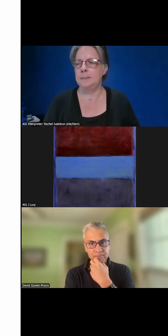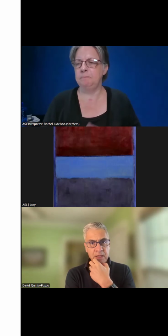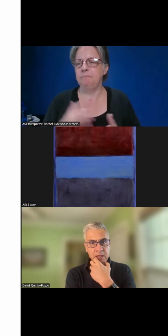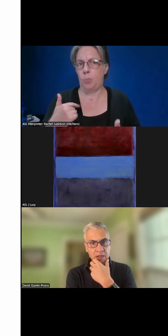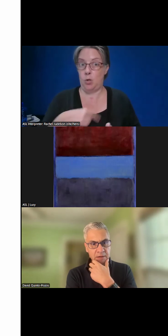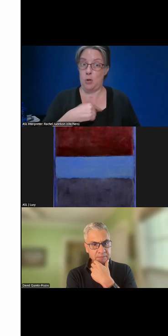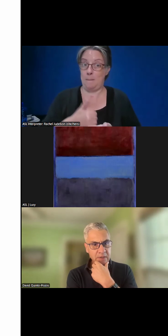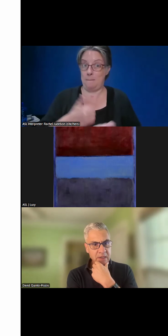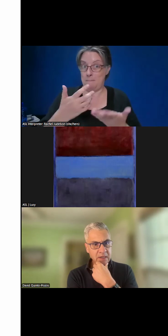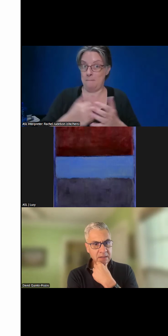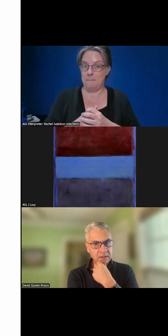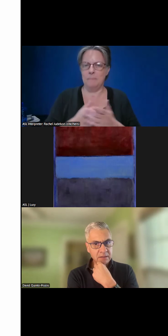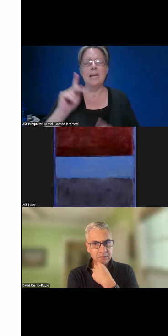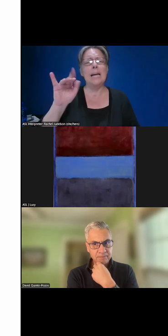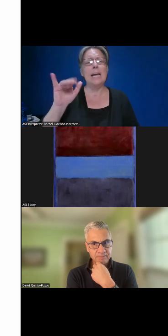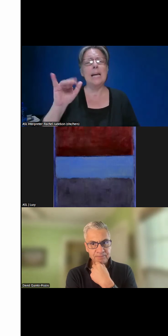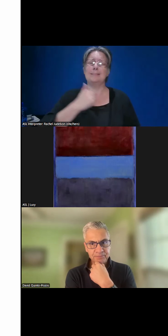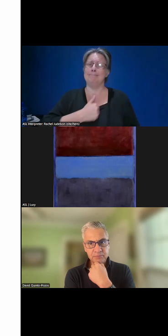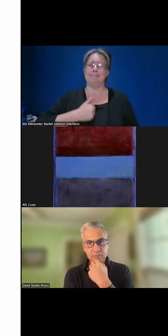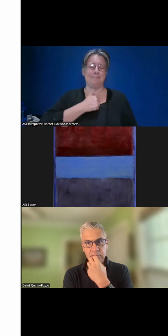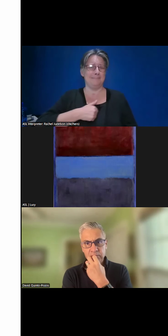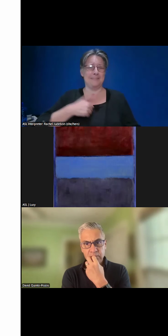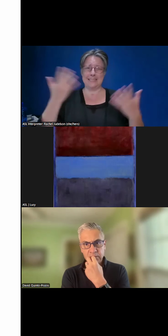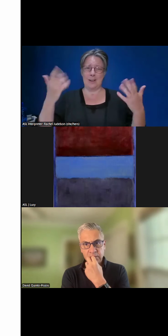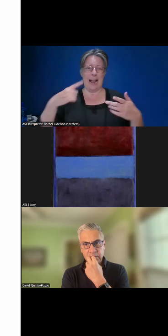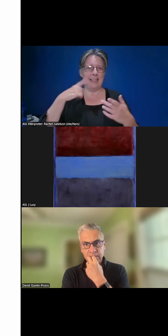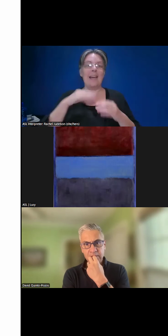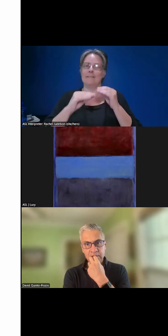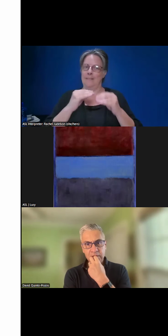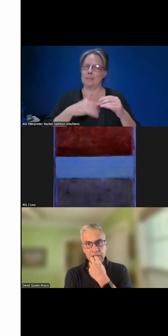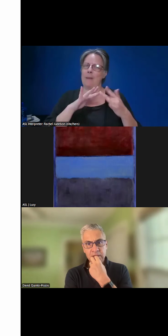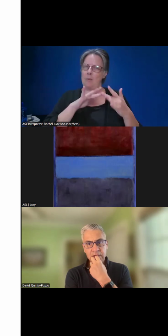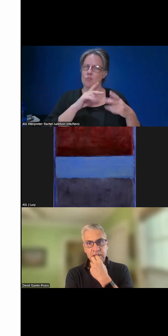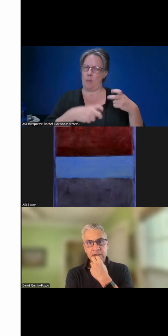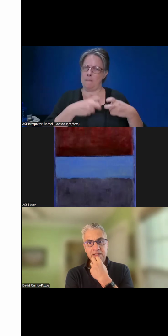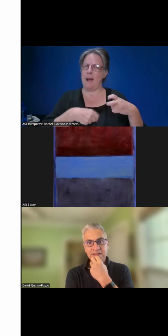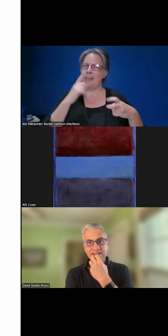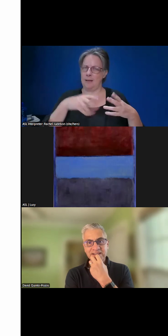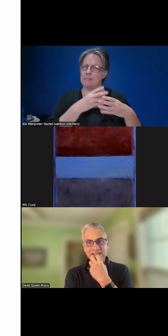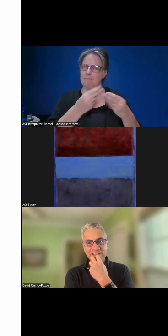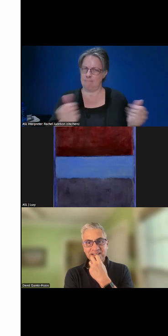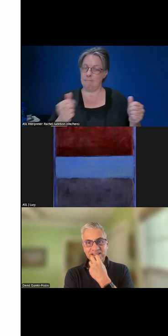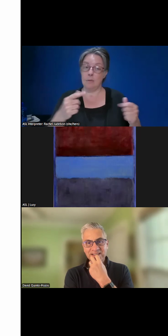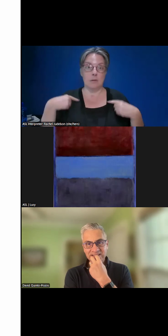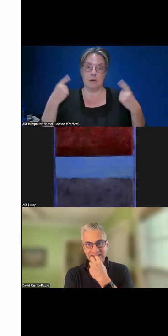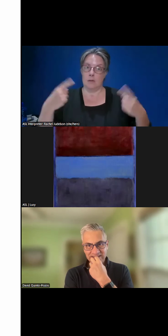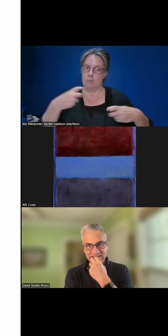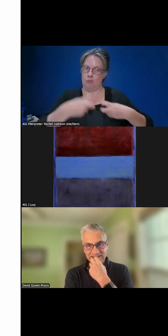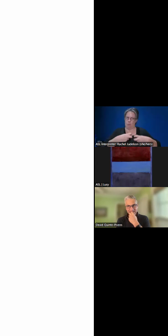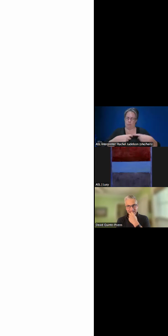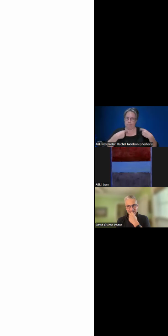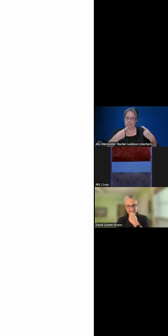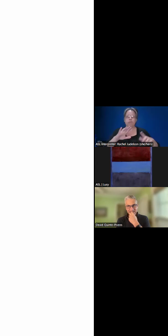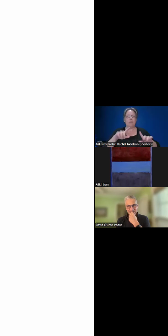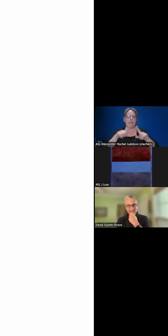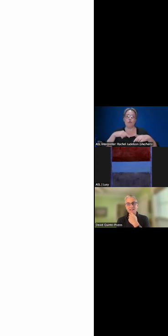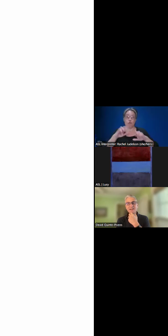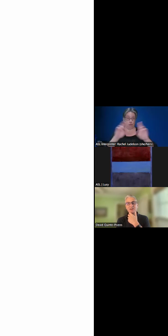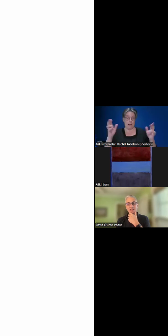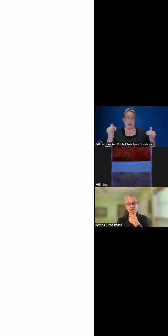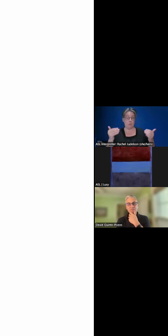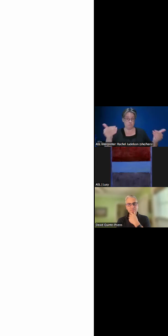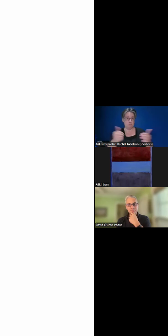that. My apologies. I think I fixed my internet problem. I've been having a lot of problems recently, but I think we're ready. I think we're ready to